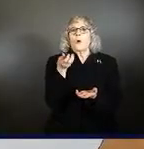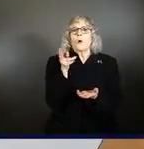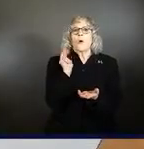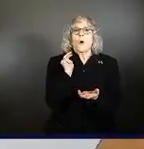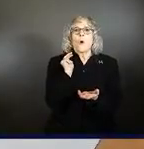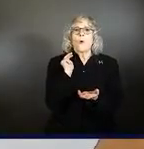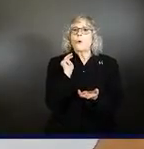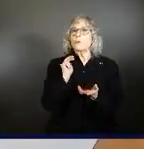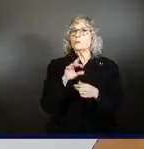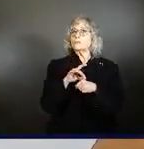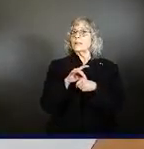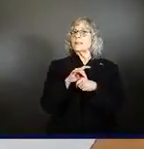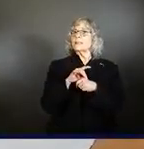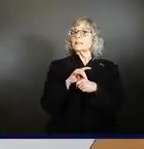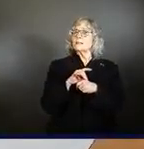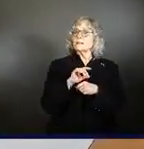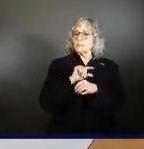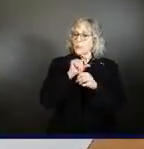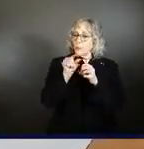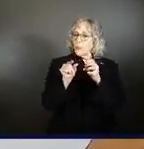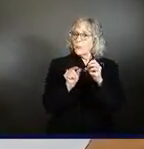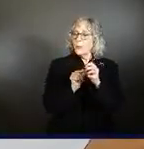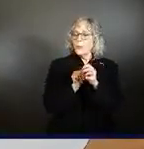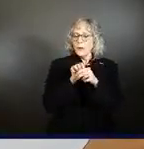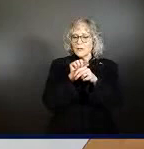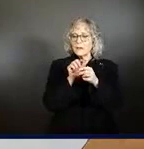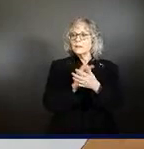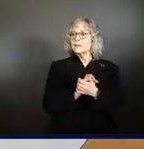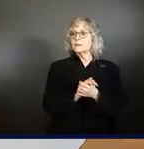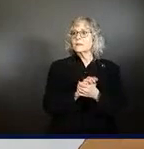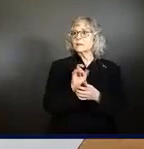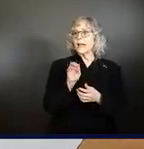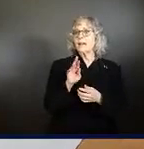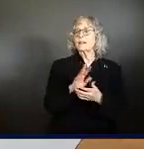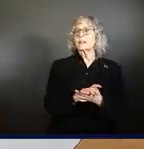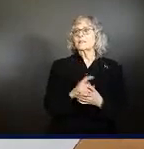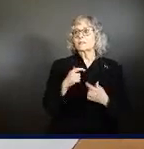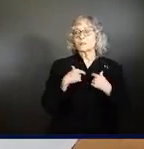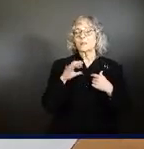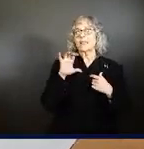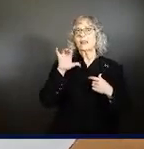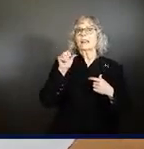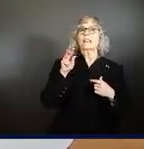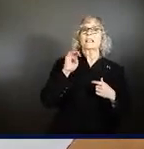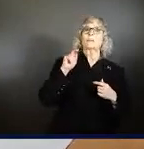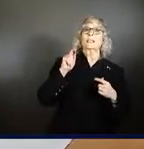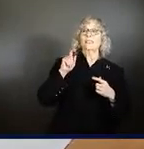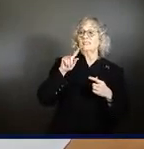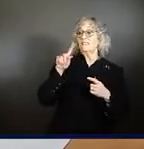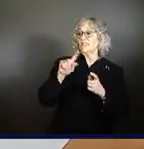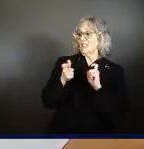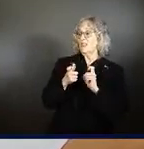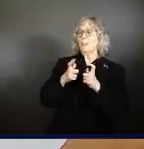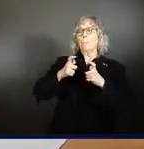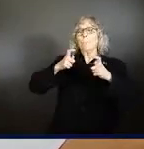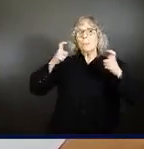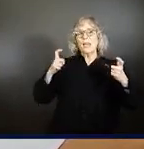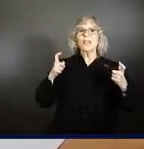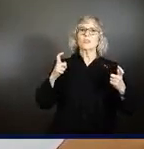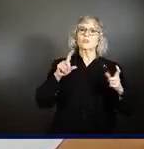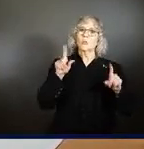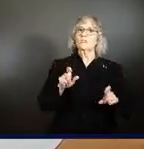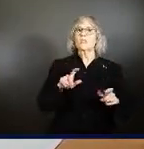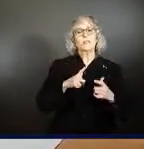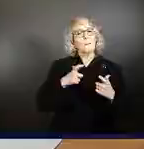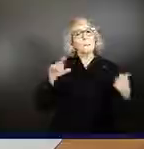thoughts? Yeah, well, to me, climate change is a really big question and a big challenge for humanity to take